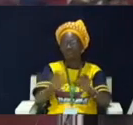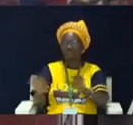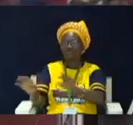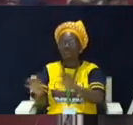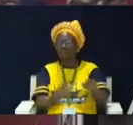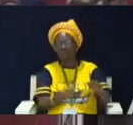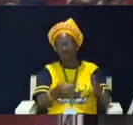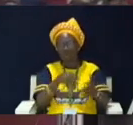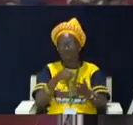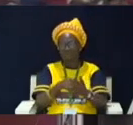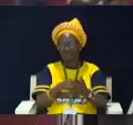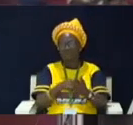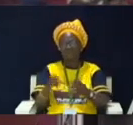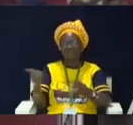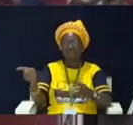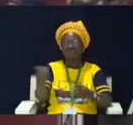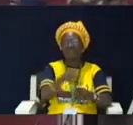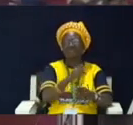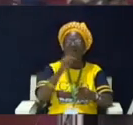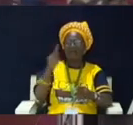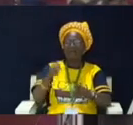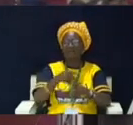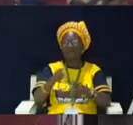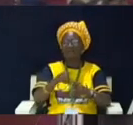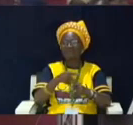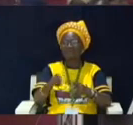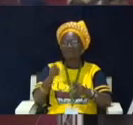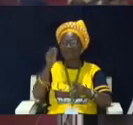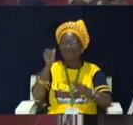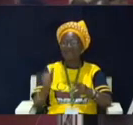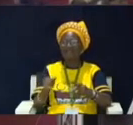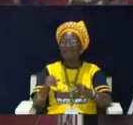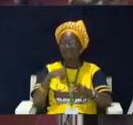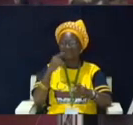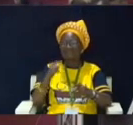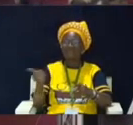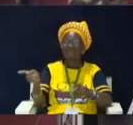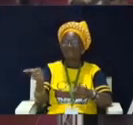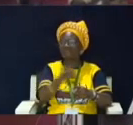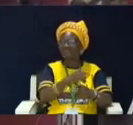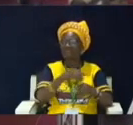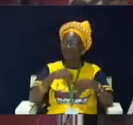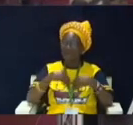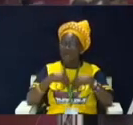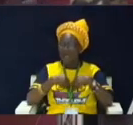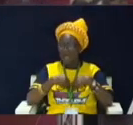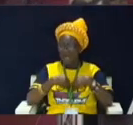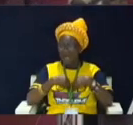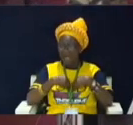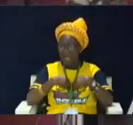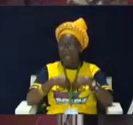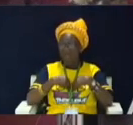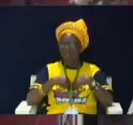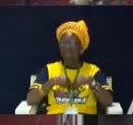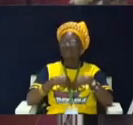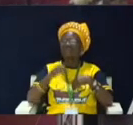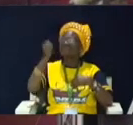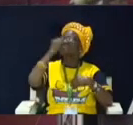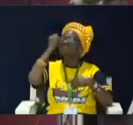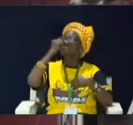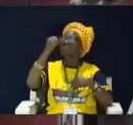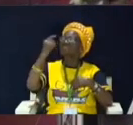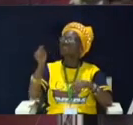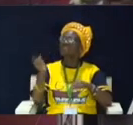you are practically celebrating the death of the Lord Jesus Christ till